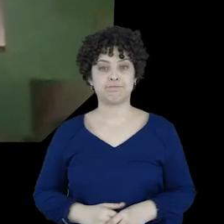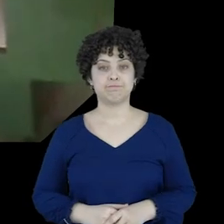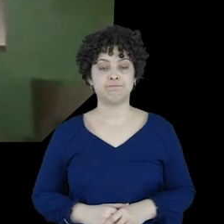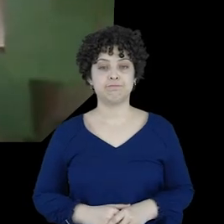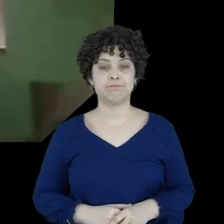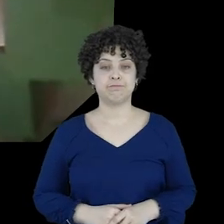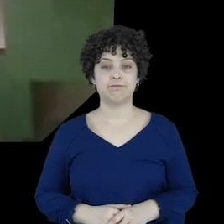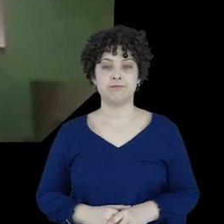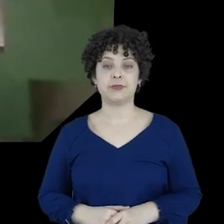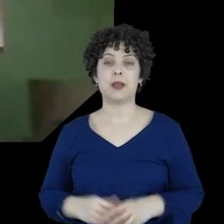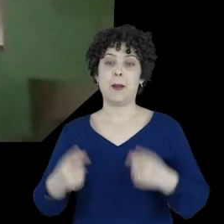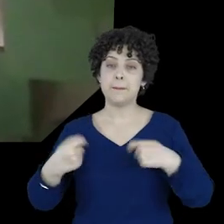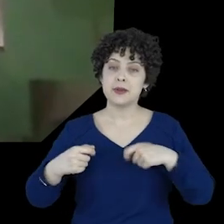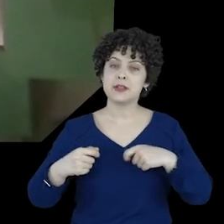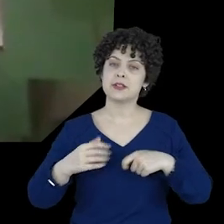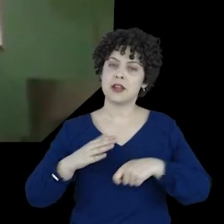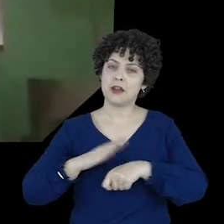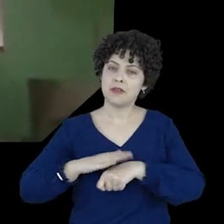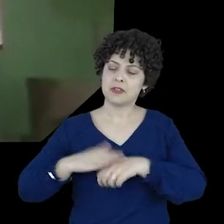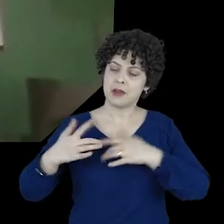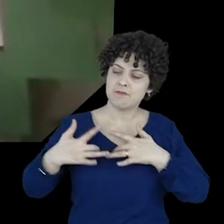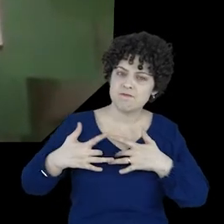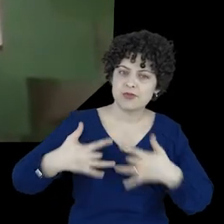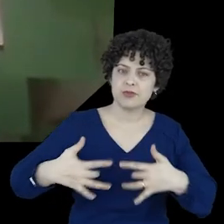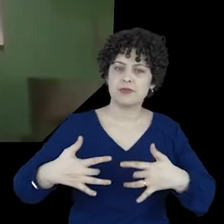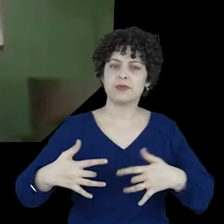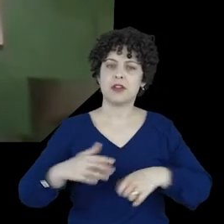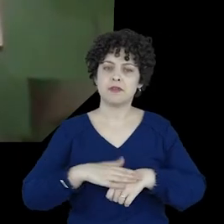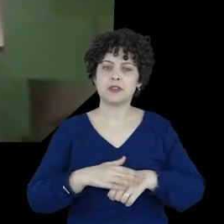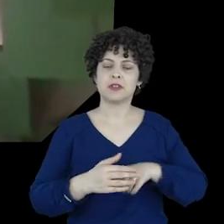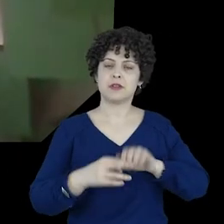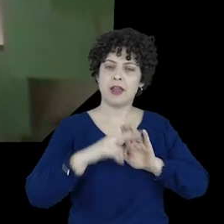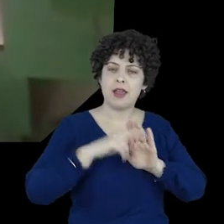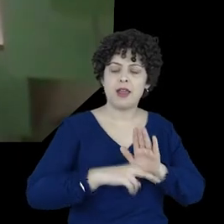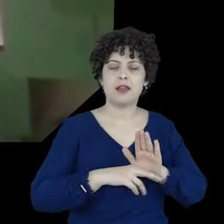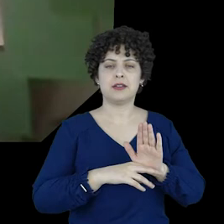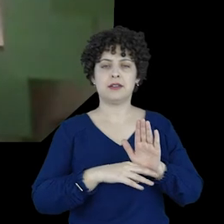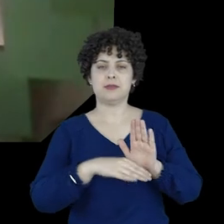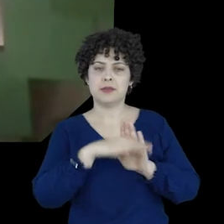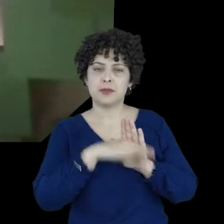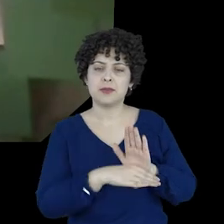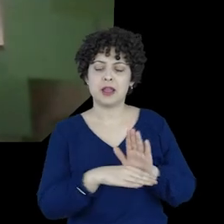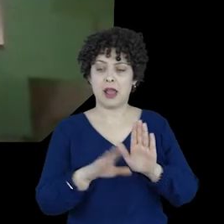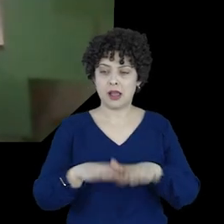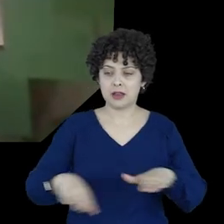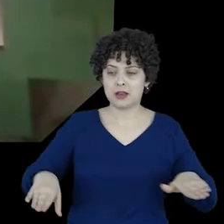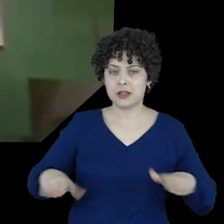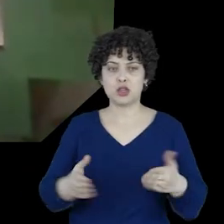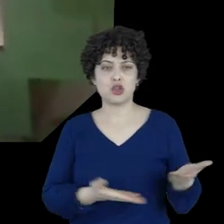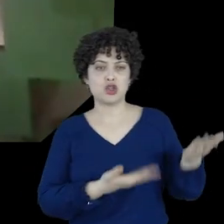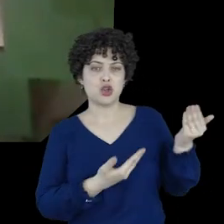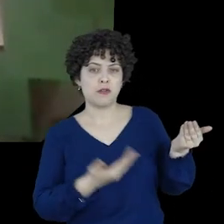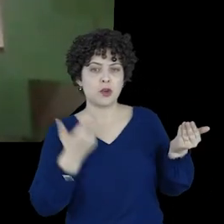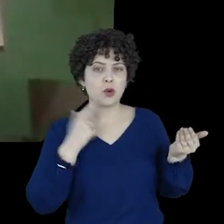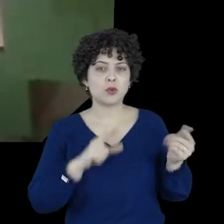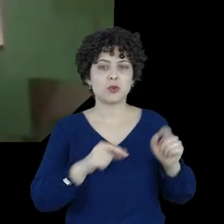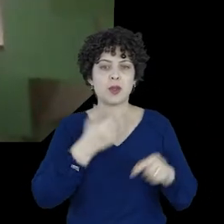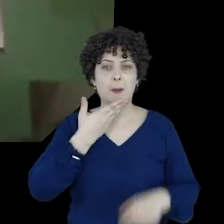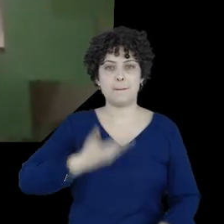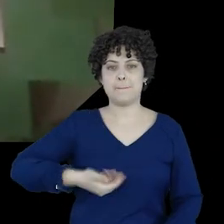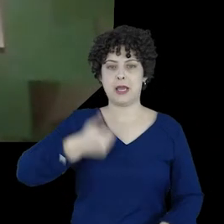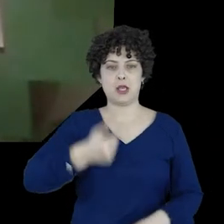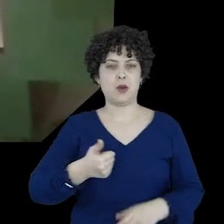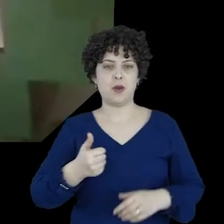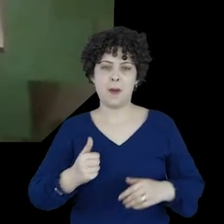to fix them. We want to be proactive, putting measures in place to ensure that children and young people are getting the